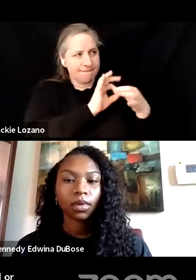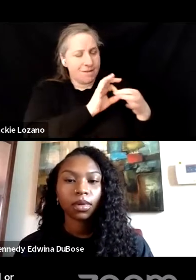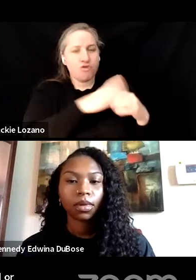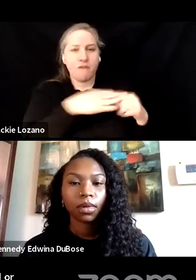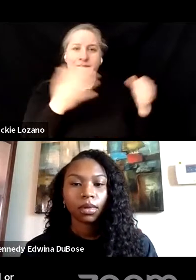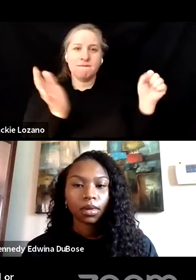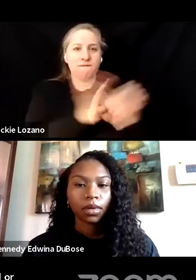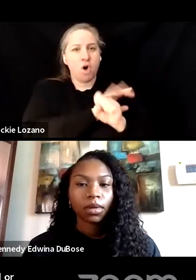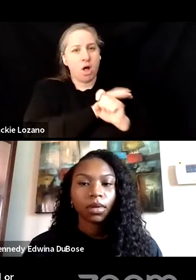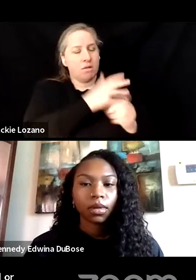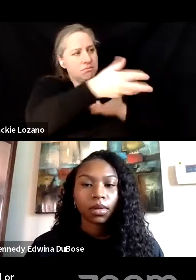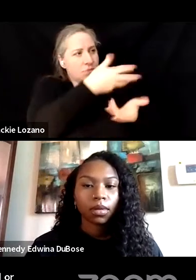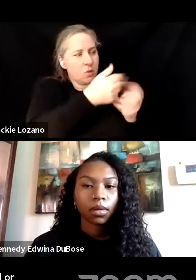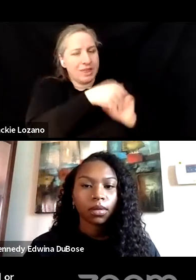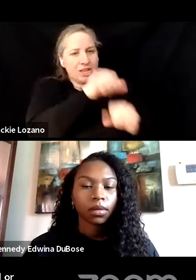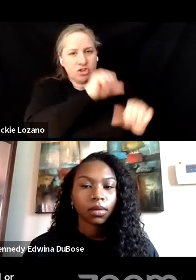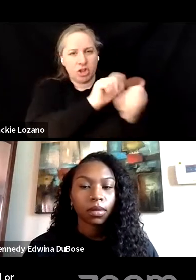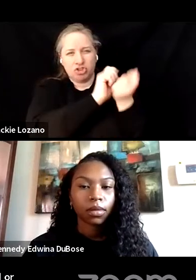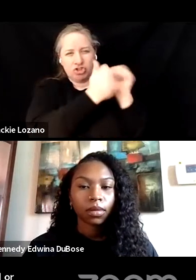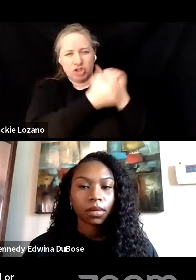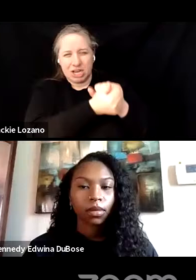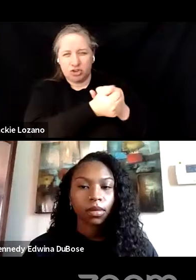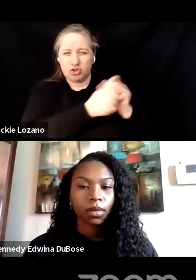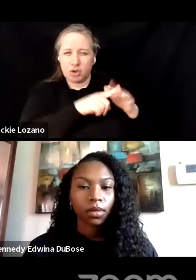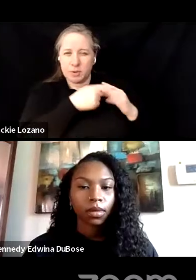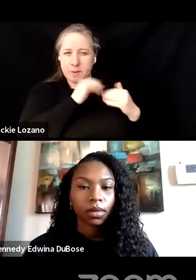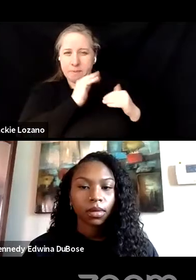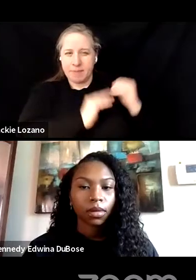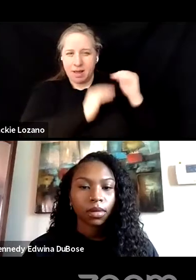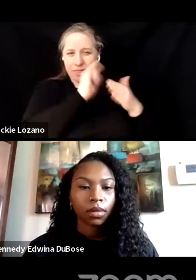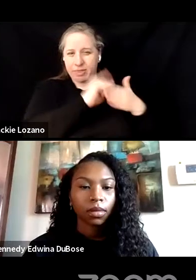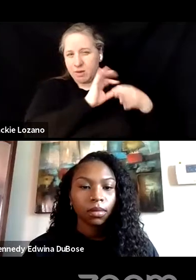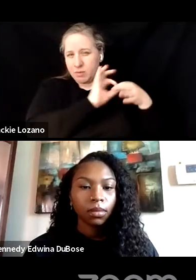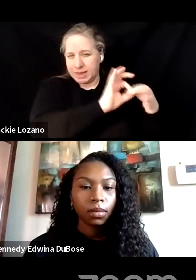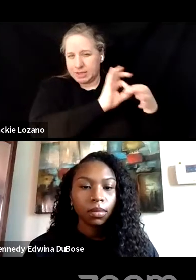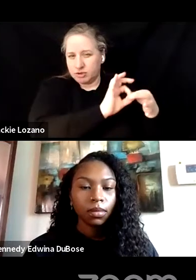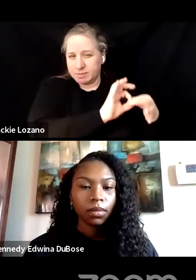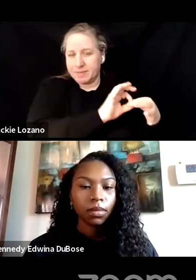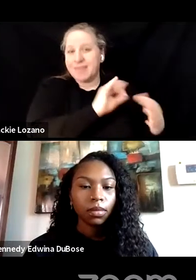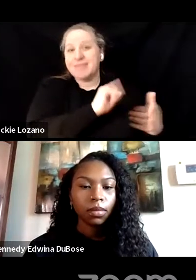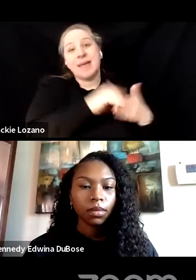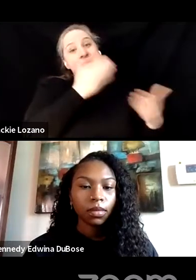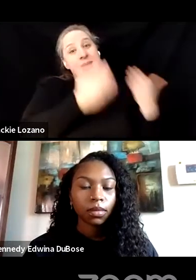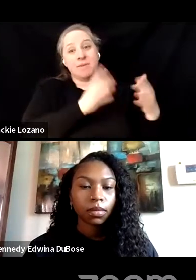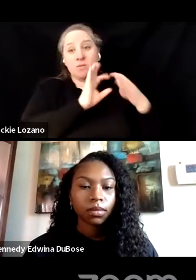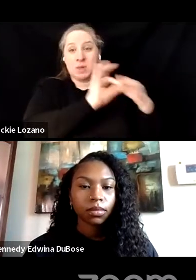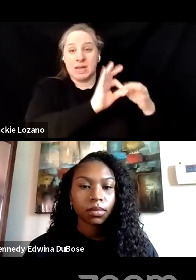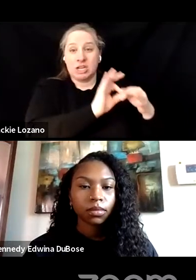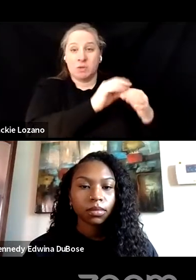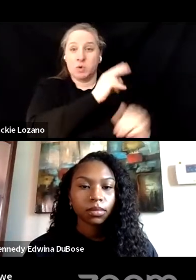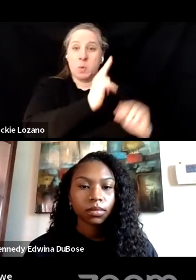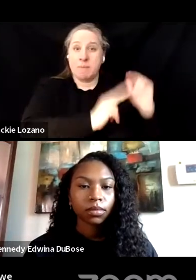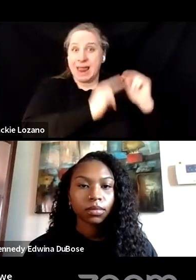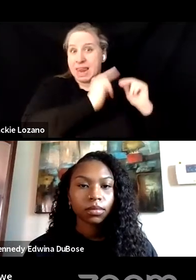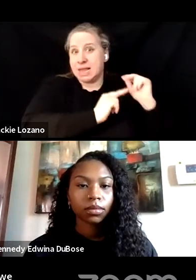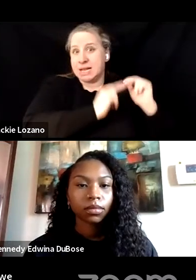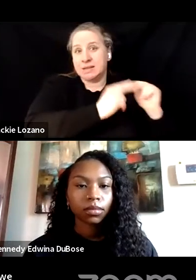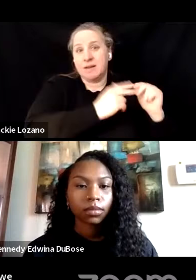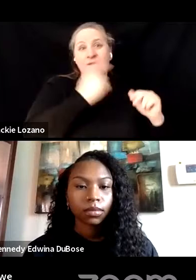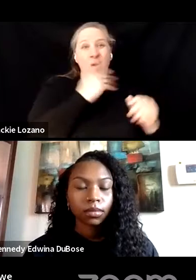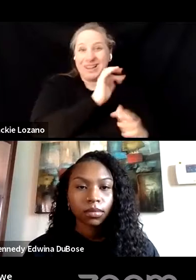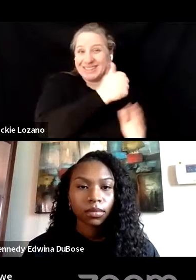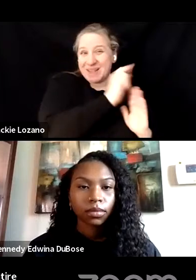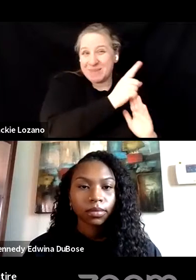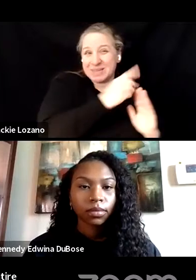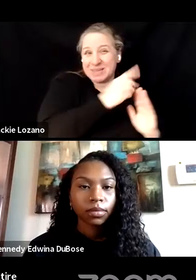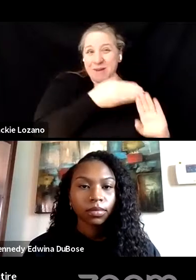interaction changes and you start to build that relationship. And that may be a relationship that you build for the 10 minutes